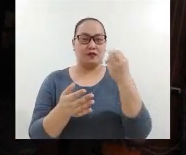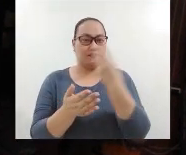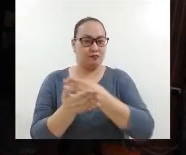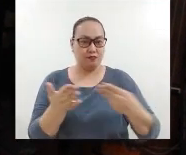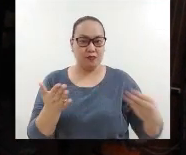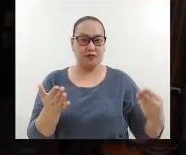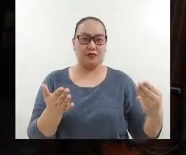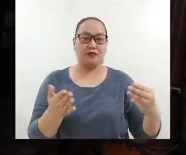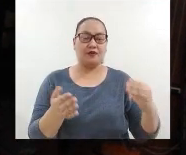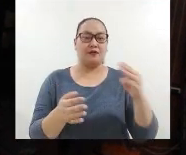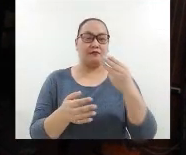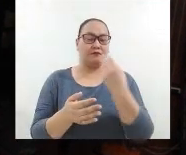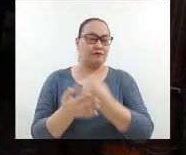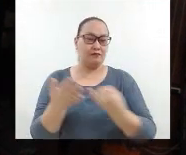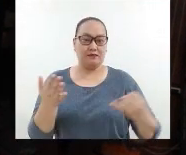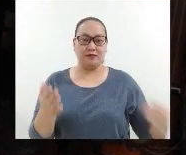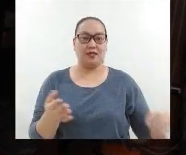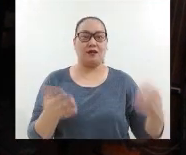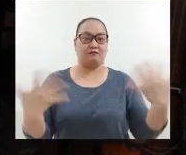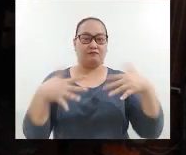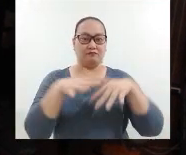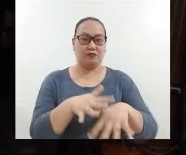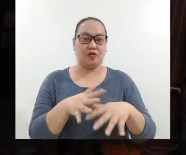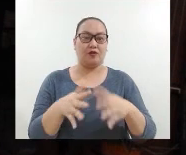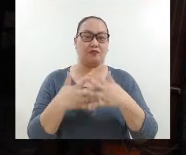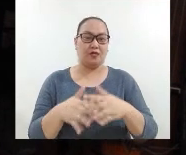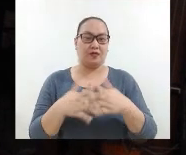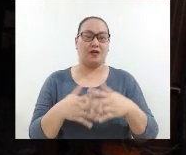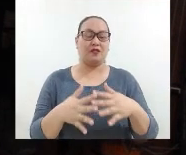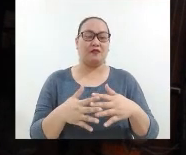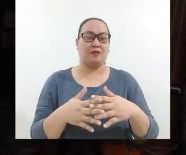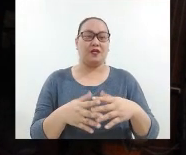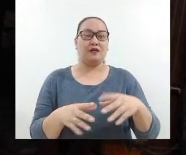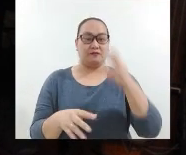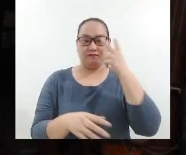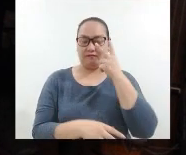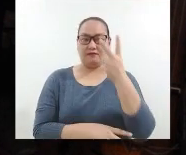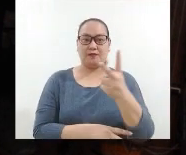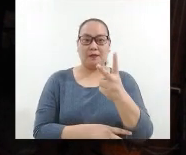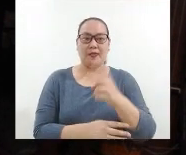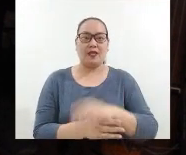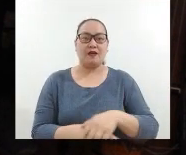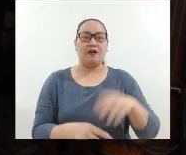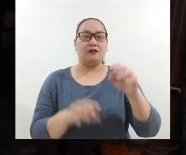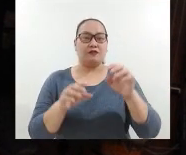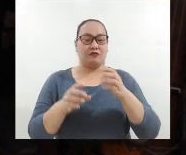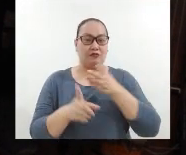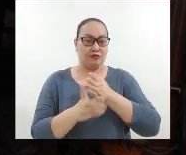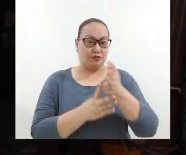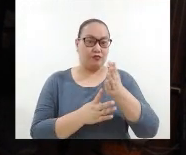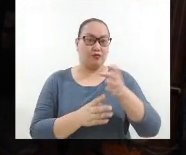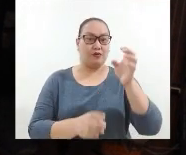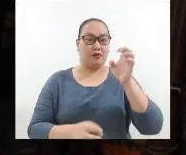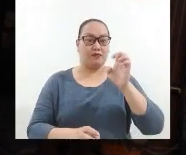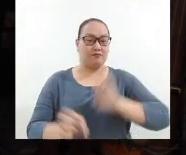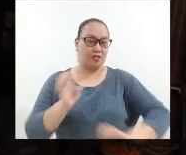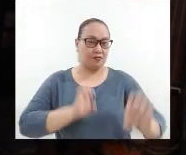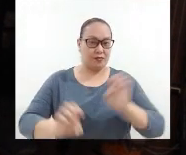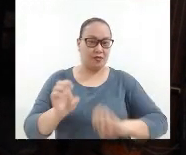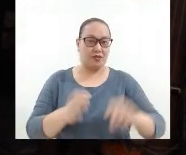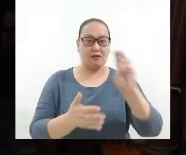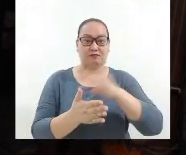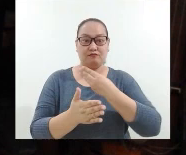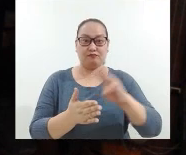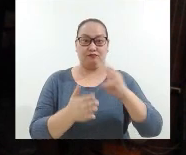or mechanical device are considered. Through experimentation, an instrument maker would discover better sound